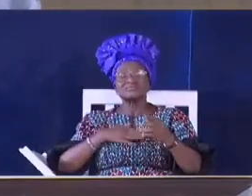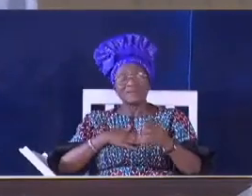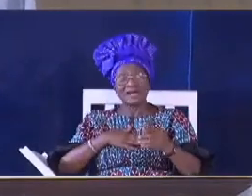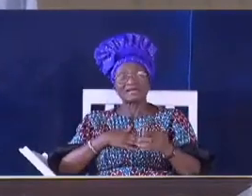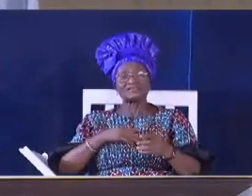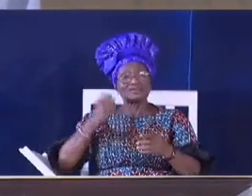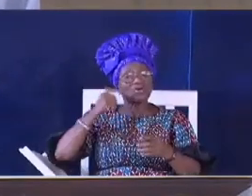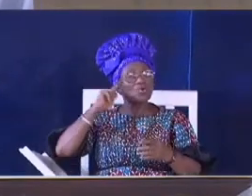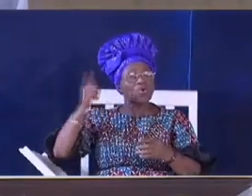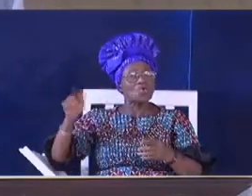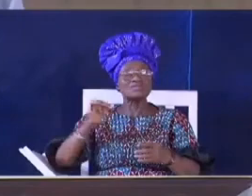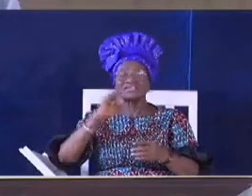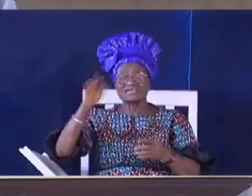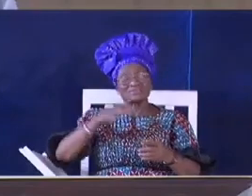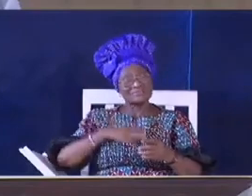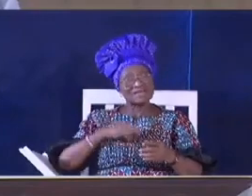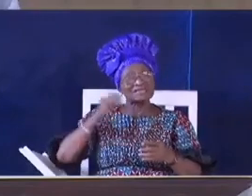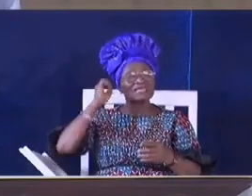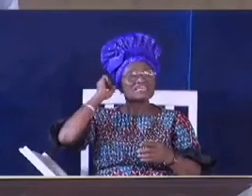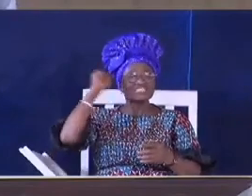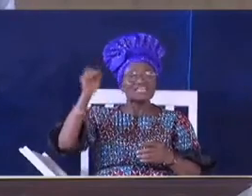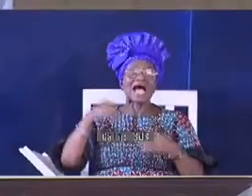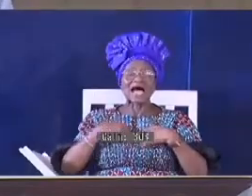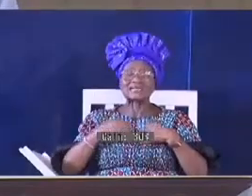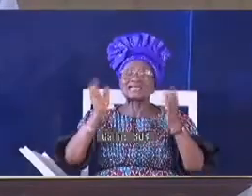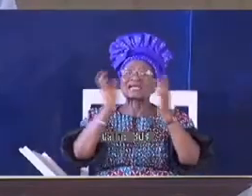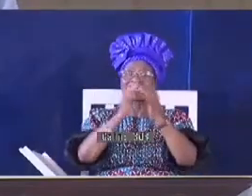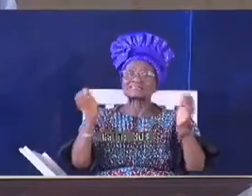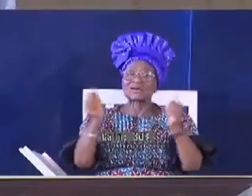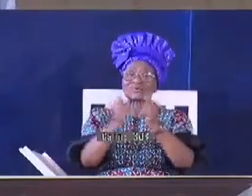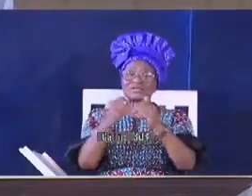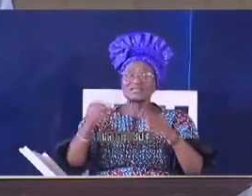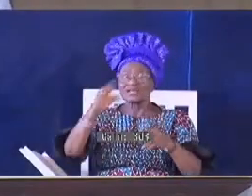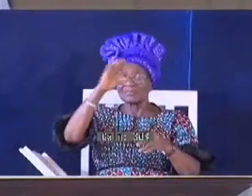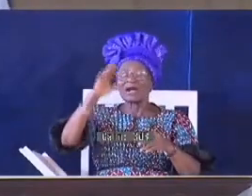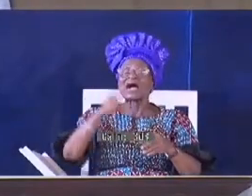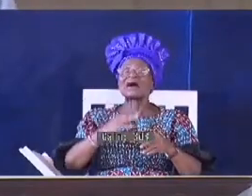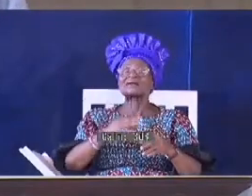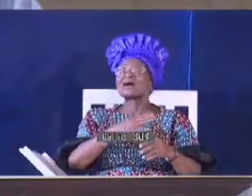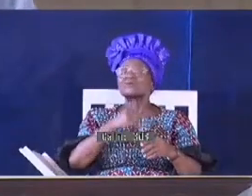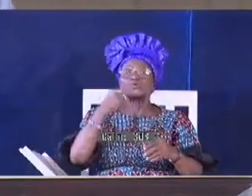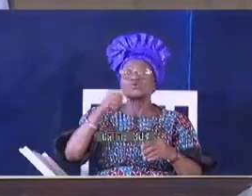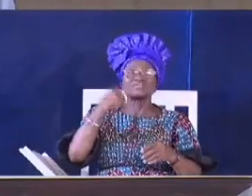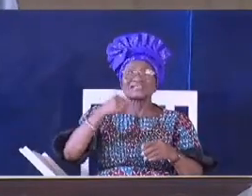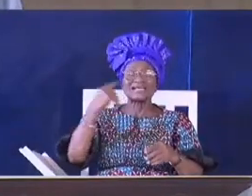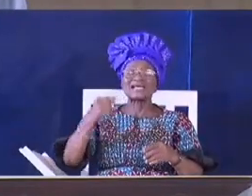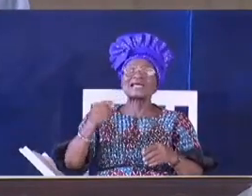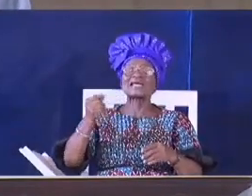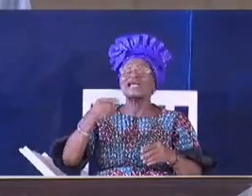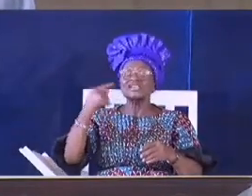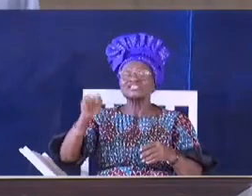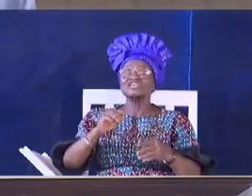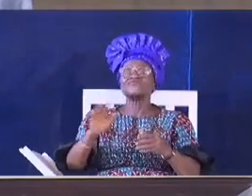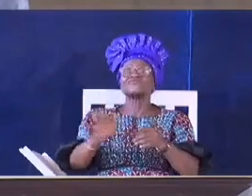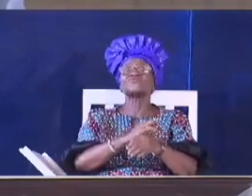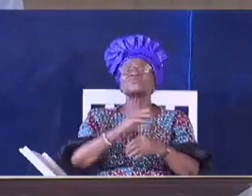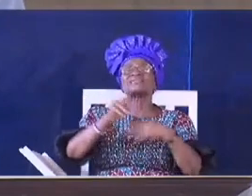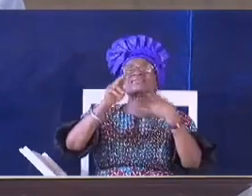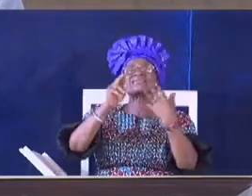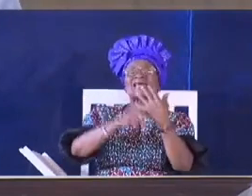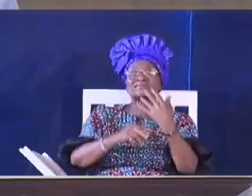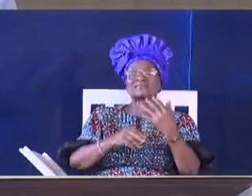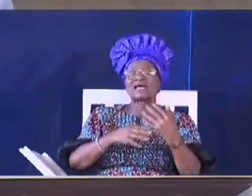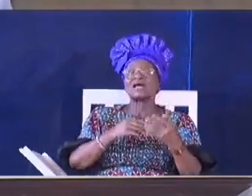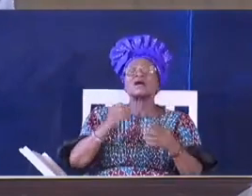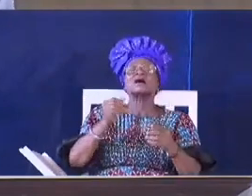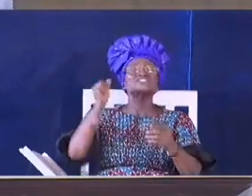an encounter with the one who said, the earth is mine and the fullness thereof. She had an encounter with